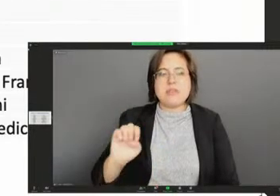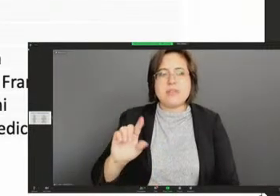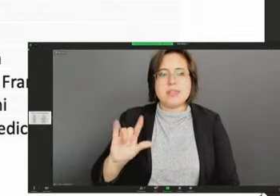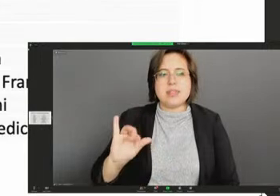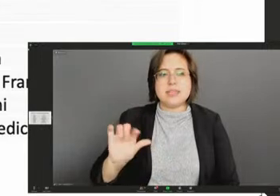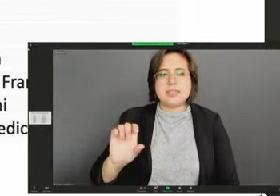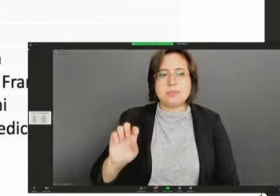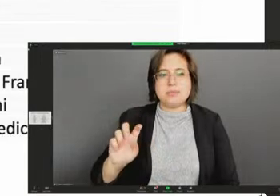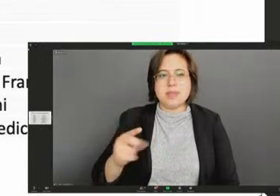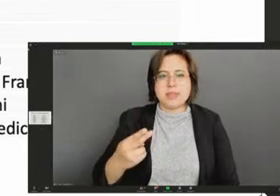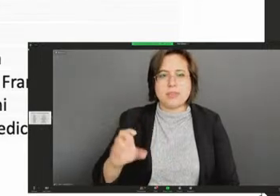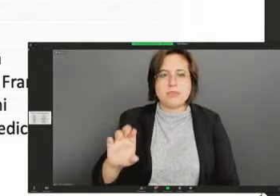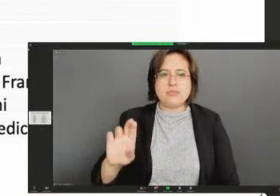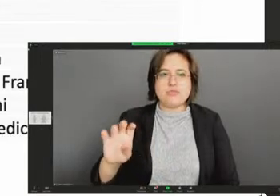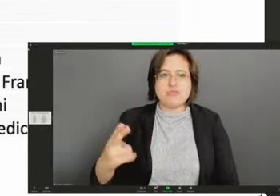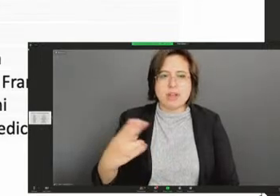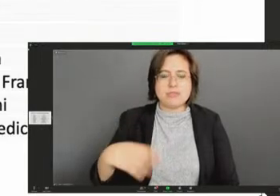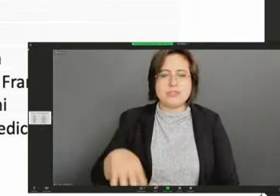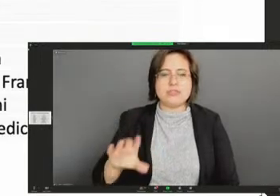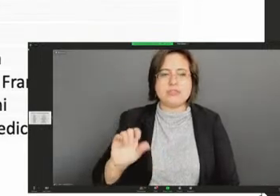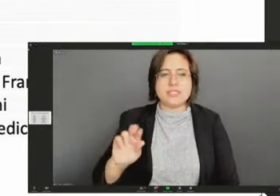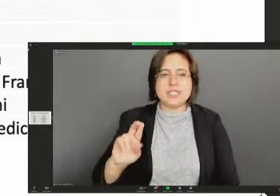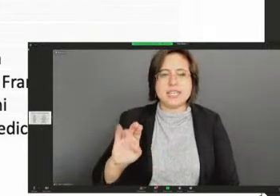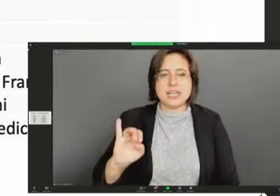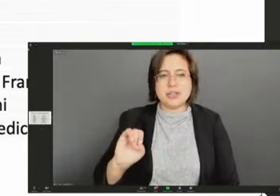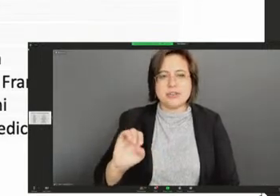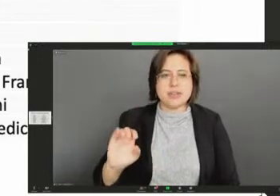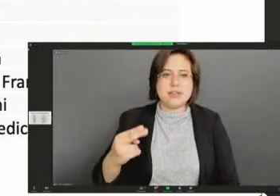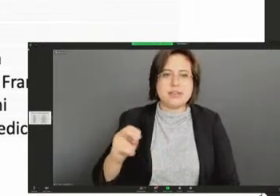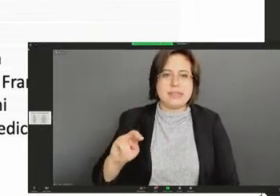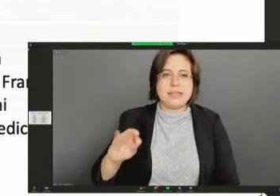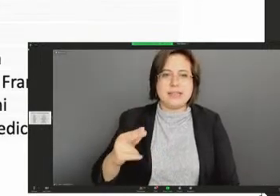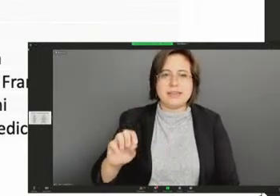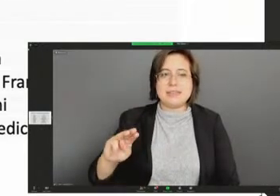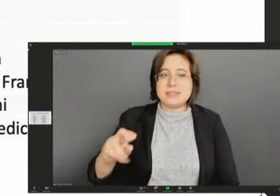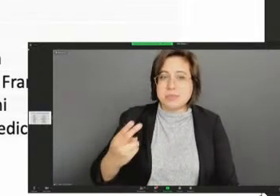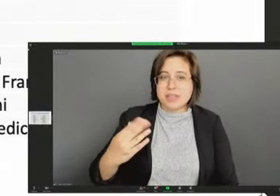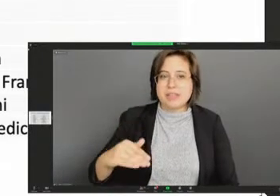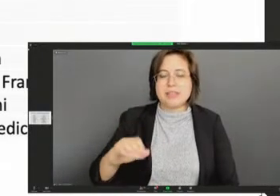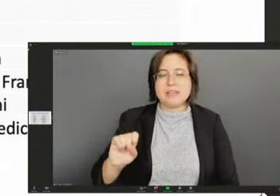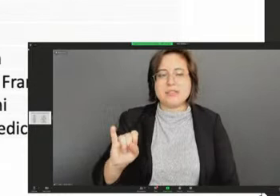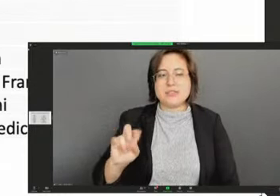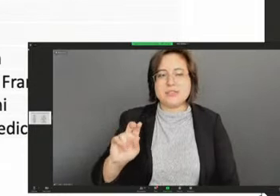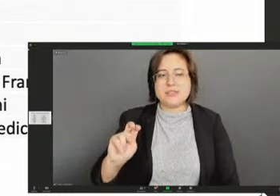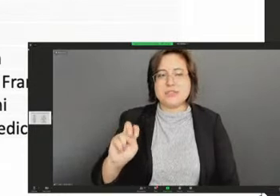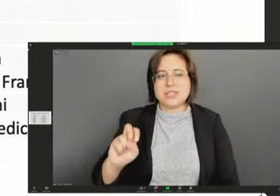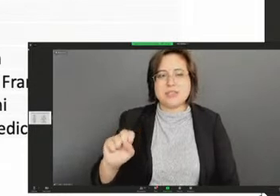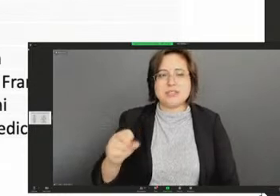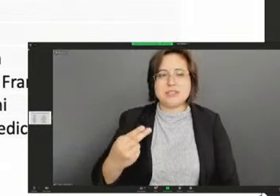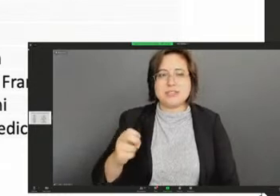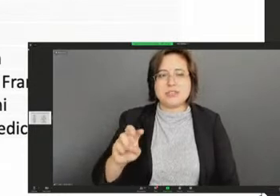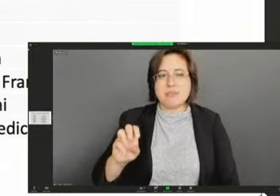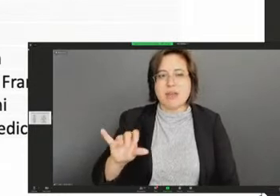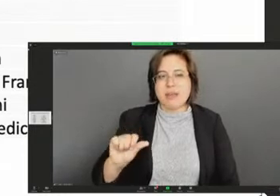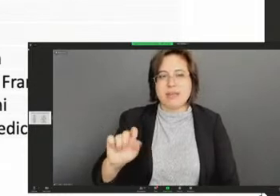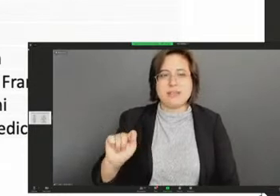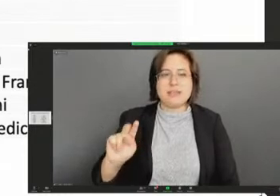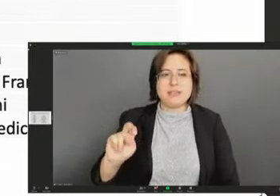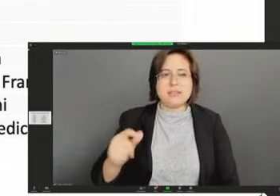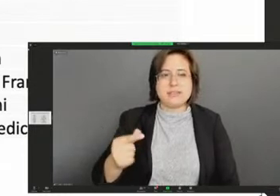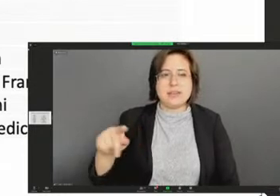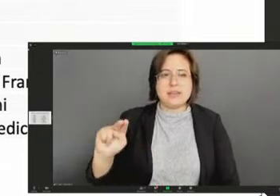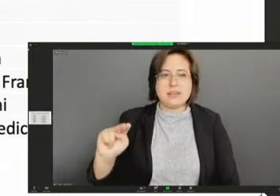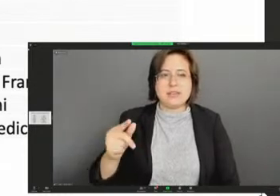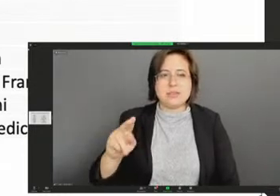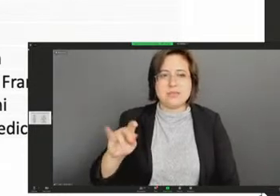Elizabeth Crouch, Carrie Henning Smith, Serene Shabaya, Tang Nguyen, Winston